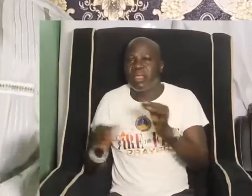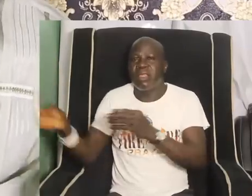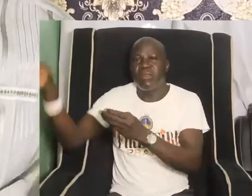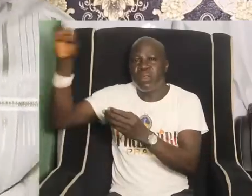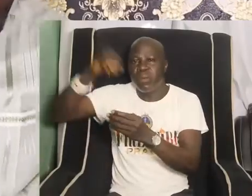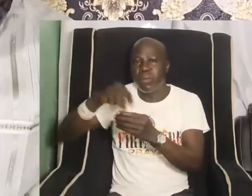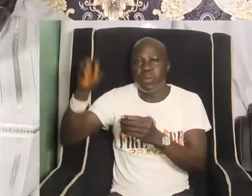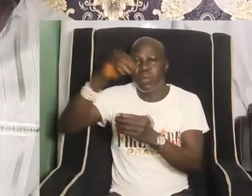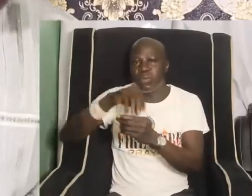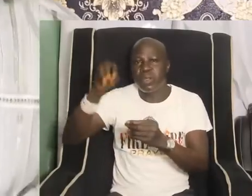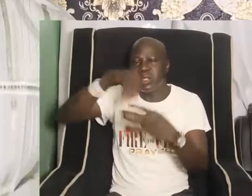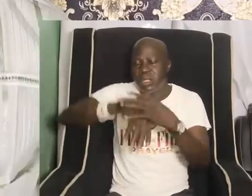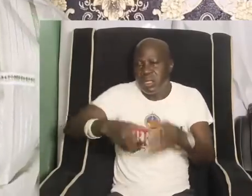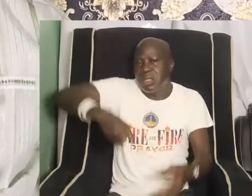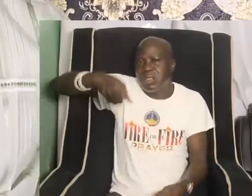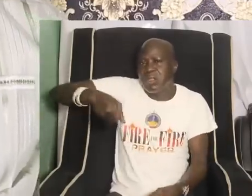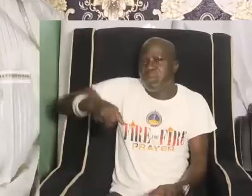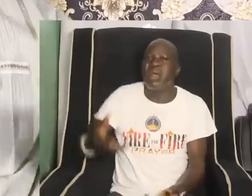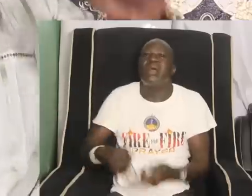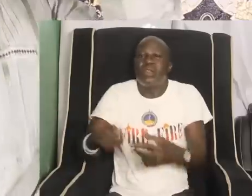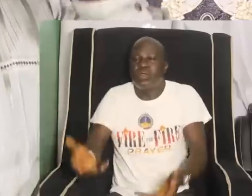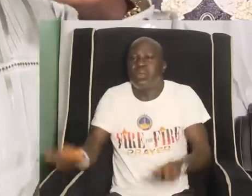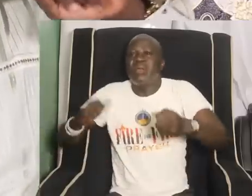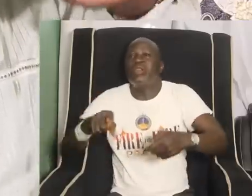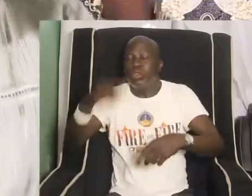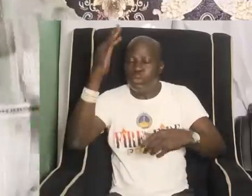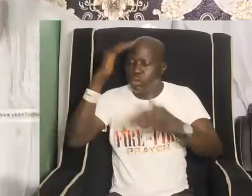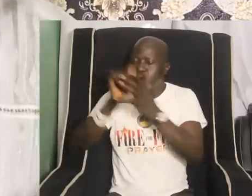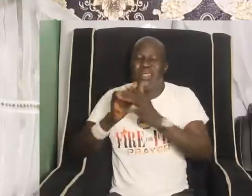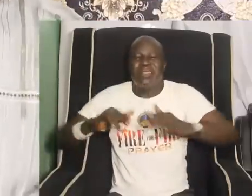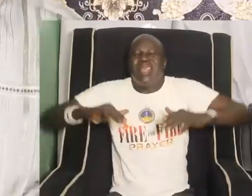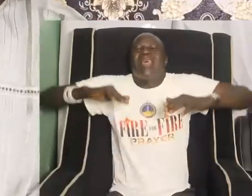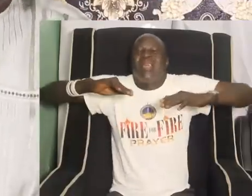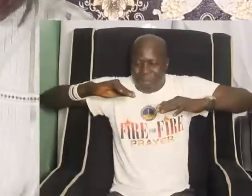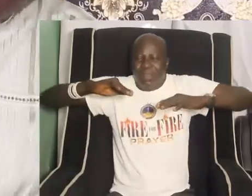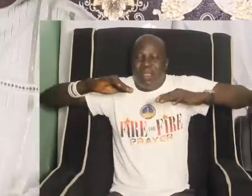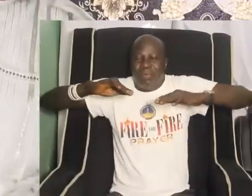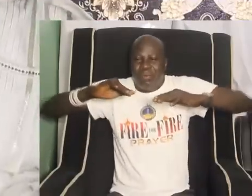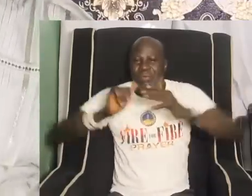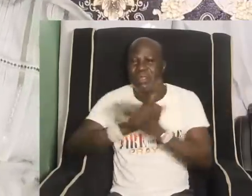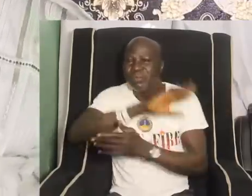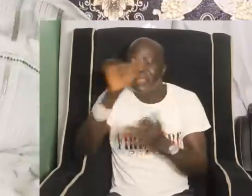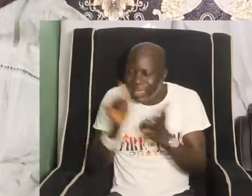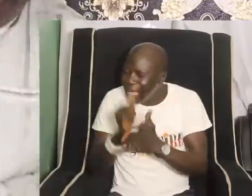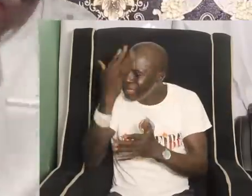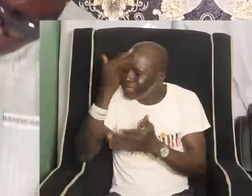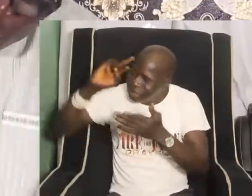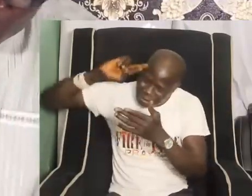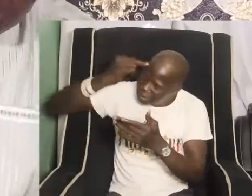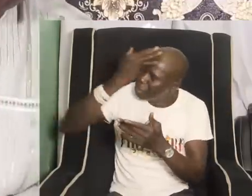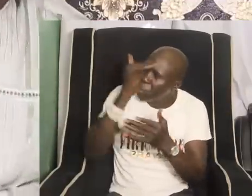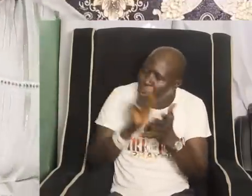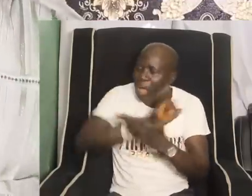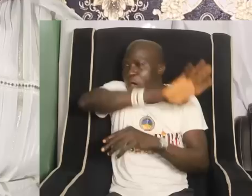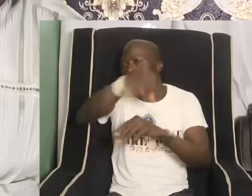ní kéèyàn ó gbé. Put sand in a sack and the ashes to carry. Ẹ mọ̀ pé yẹ́rin wúwo. You know that sand also is heavy. Bẹ́ẹ̀ ni òkúta wúwo pẹ̀lú. That